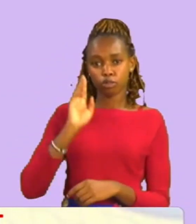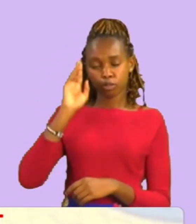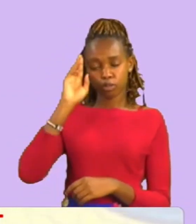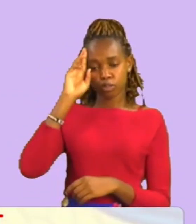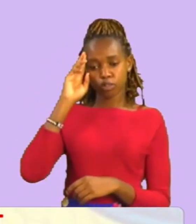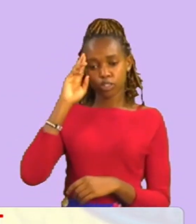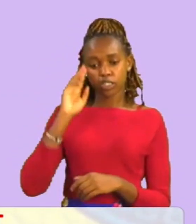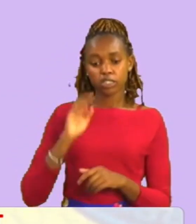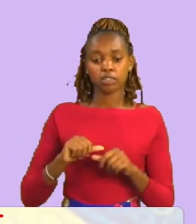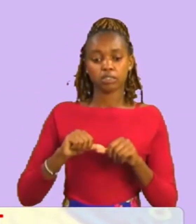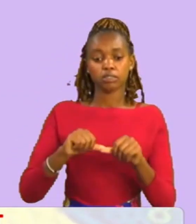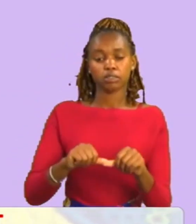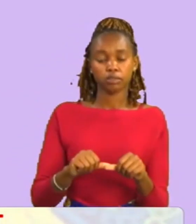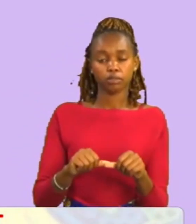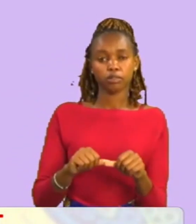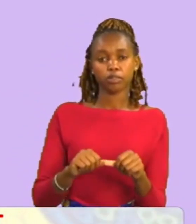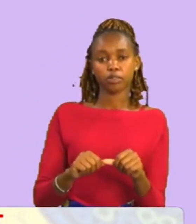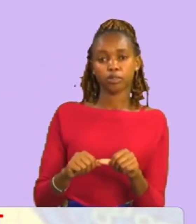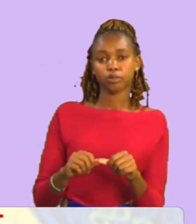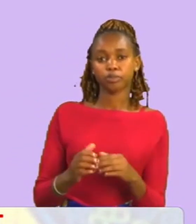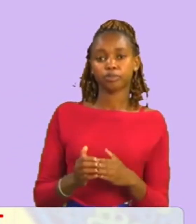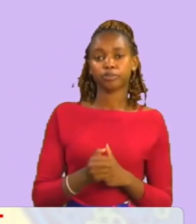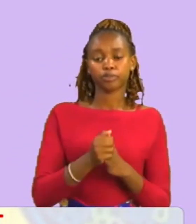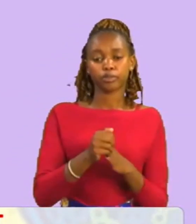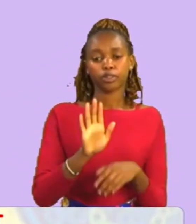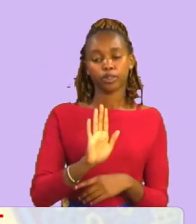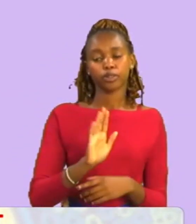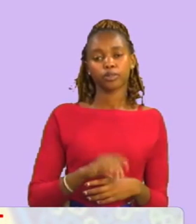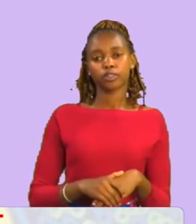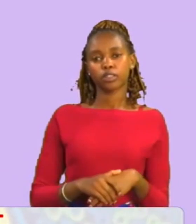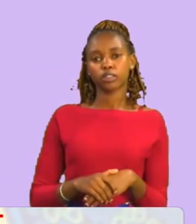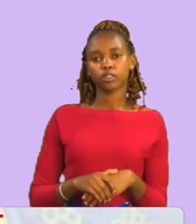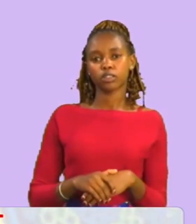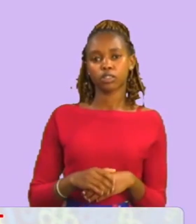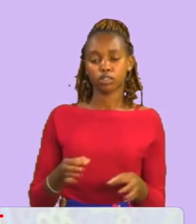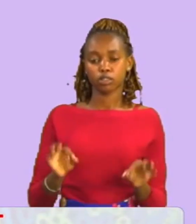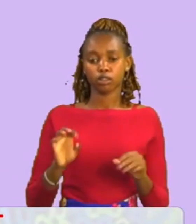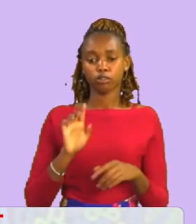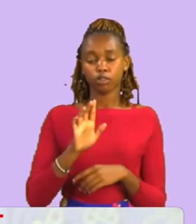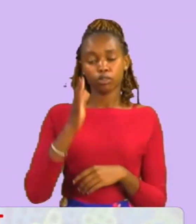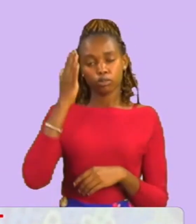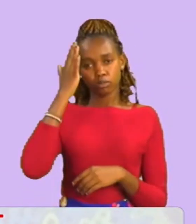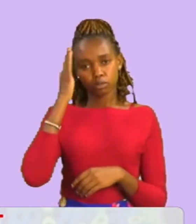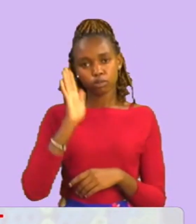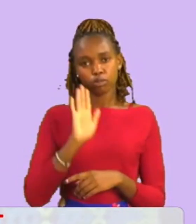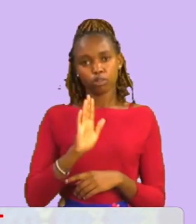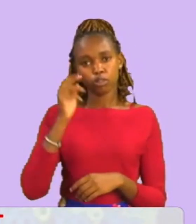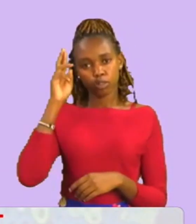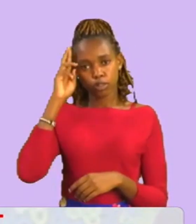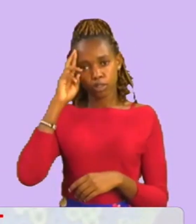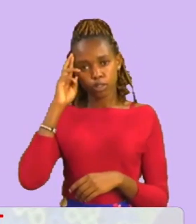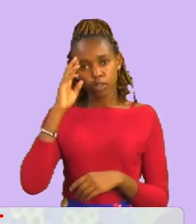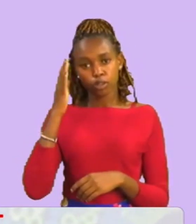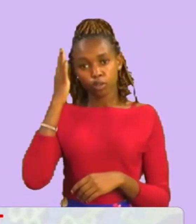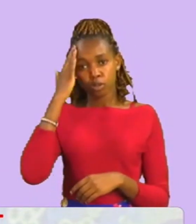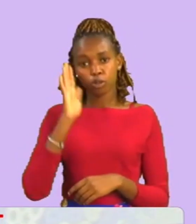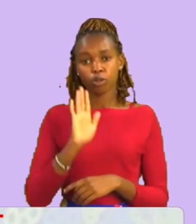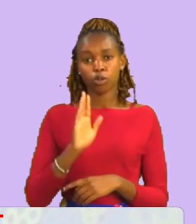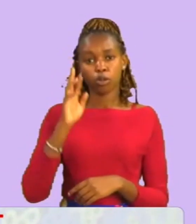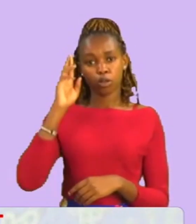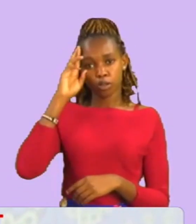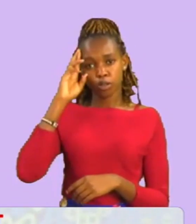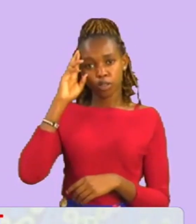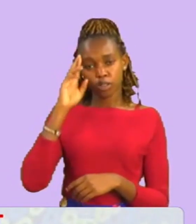your purpose. And I take it back from the top. If you can't figure out your purpose, figure out your passion. For